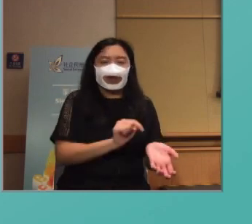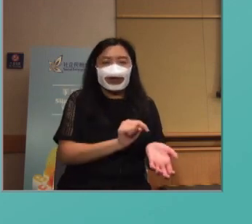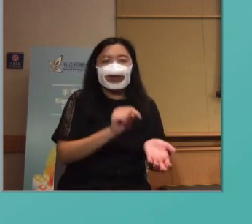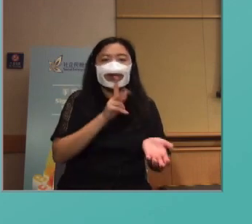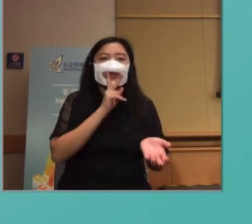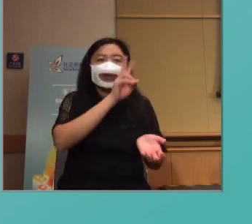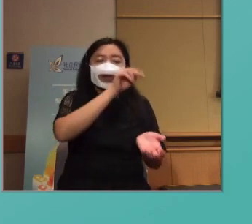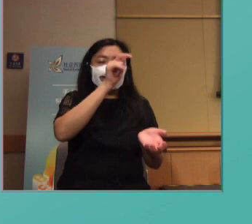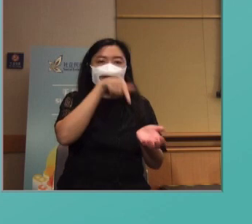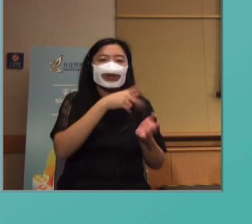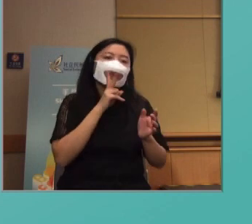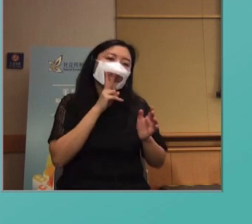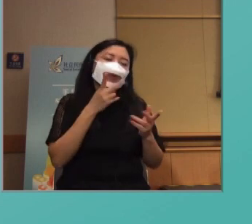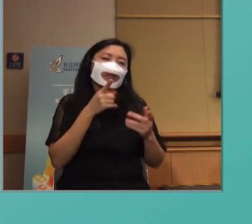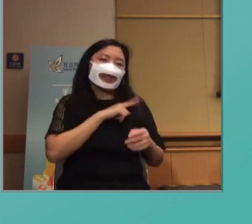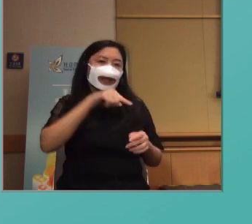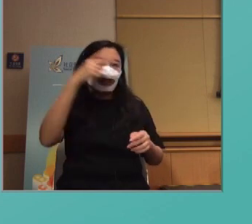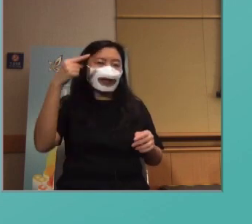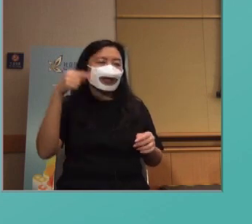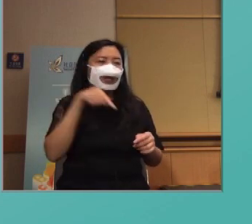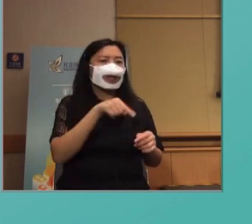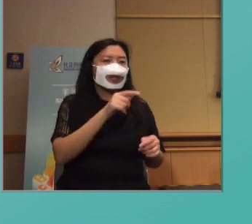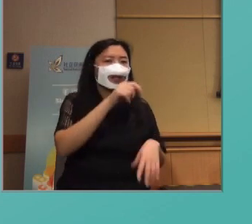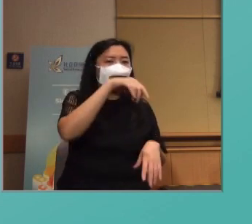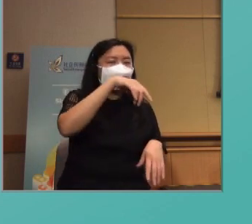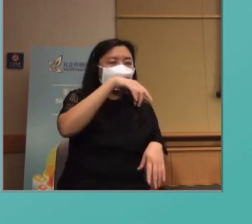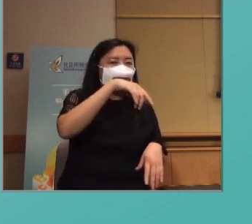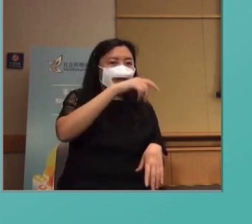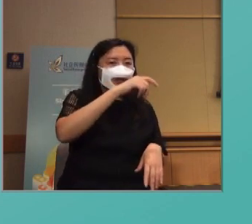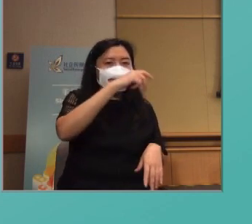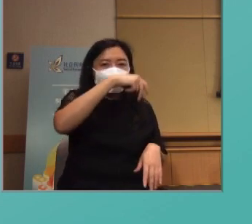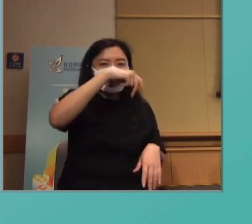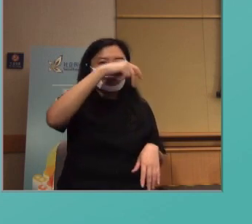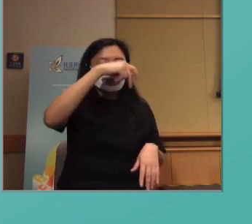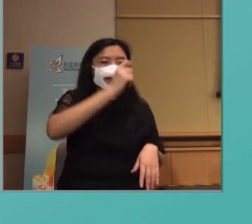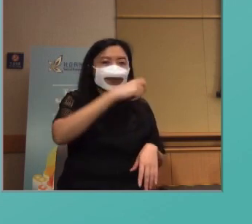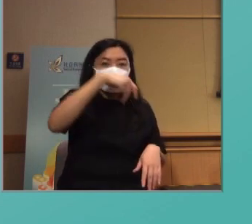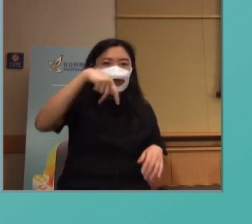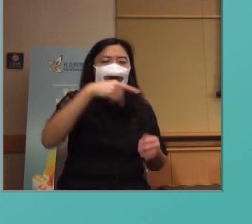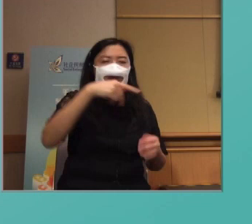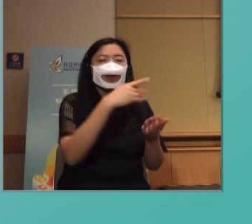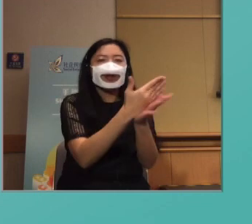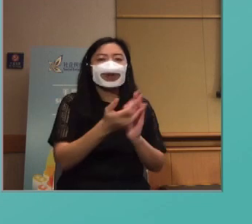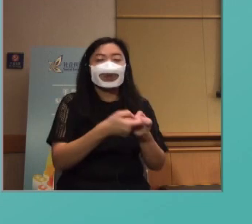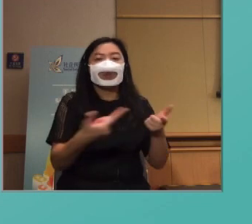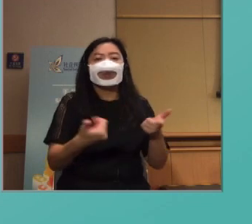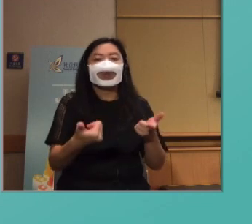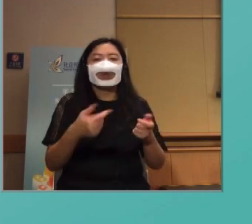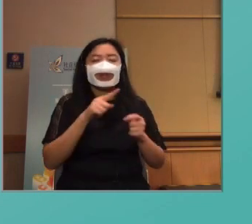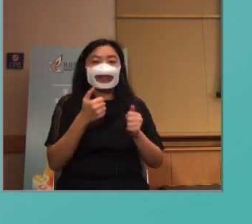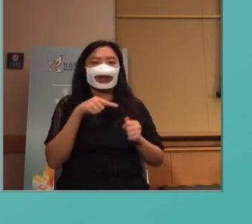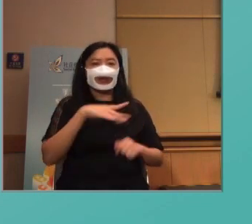very powerful. It's actually a much more fundamental layer, which is that actually through digital property rights, through ownership of our data, we're